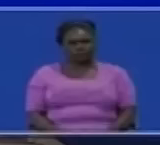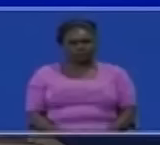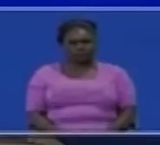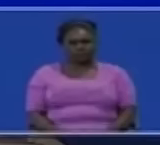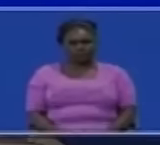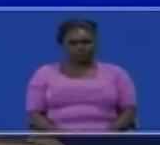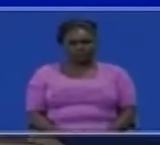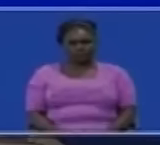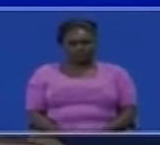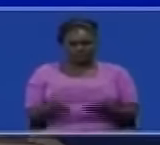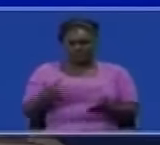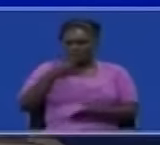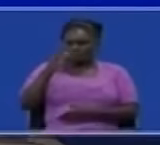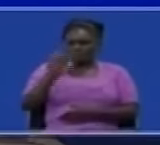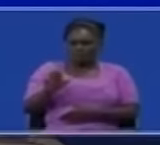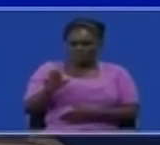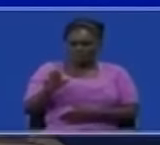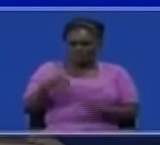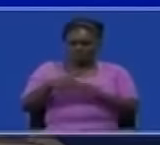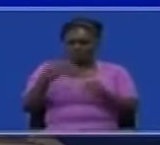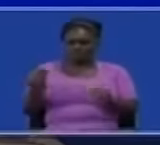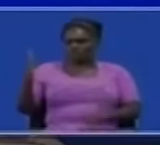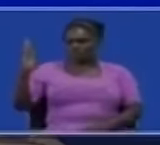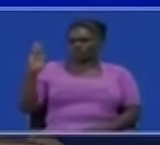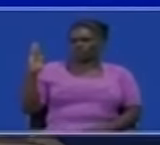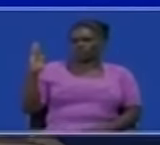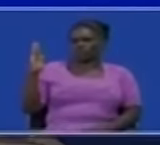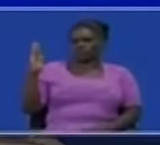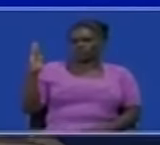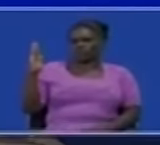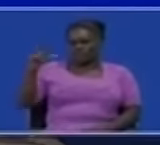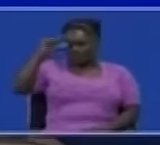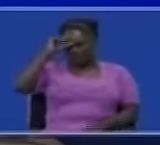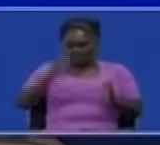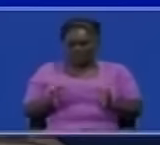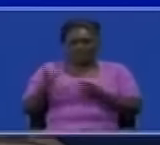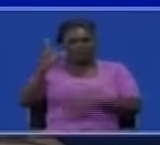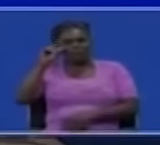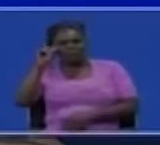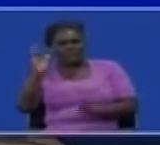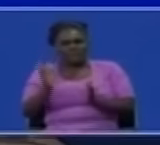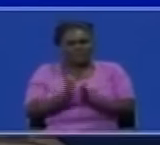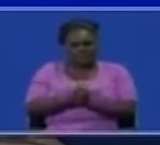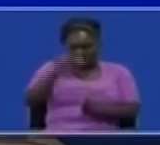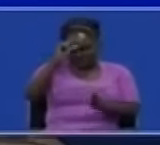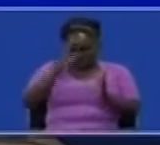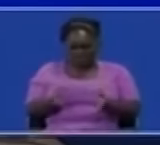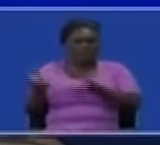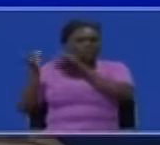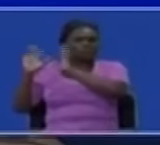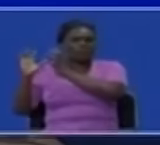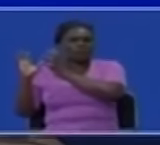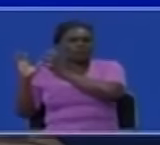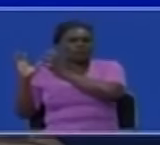State House has today responded to the withdrawal of security men seconded to Mombasa Governor Hassan Ali Joho and his Kilifi